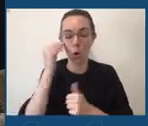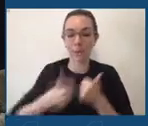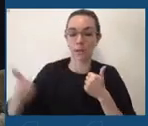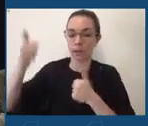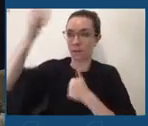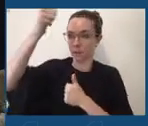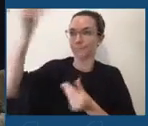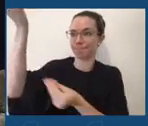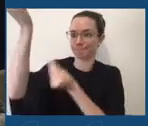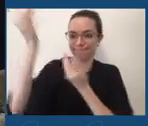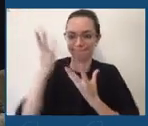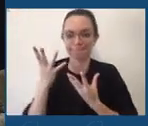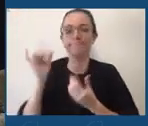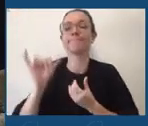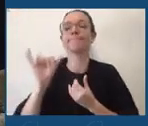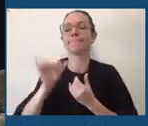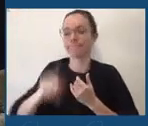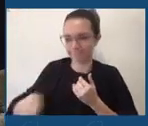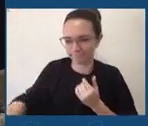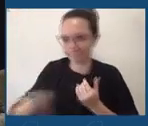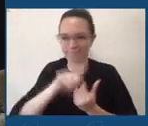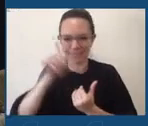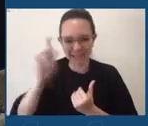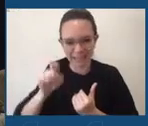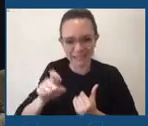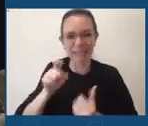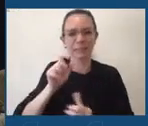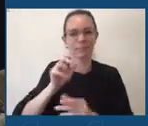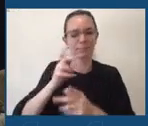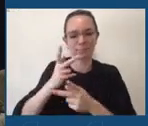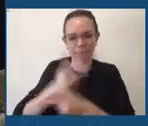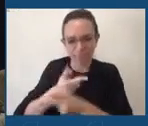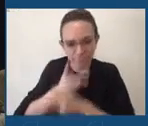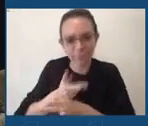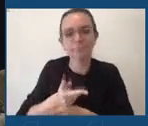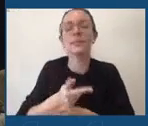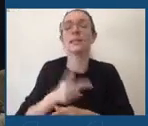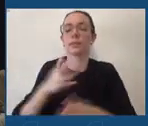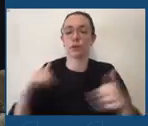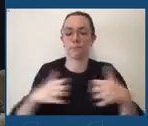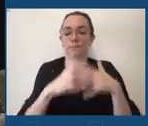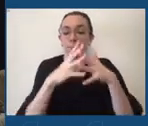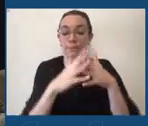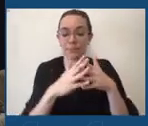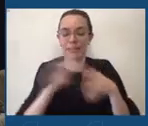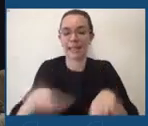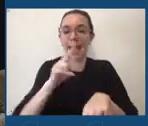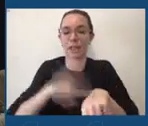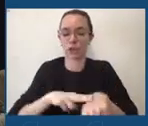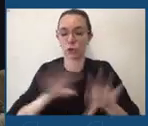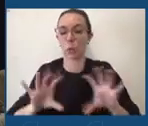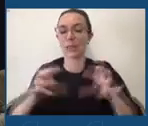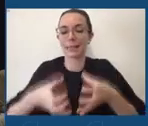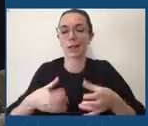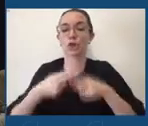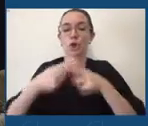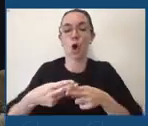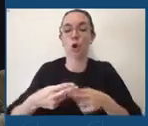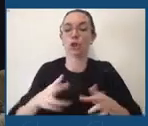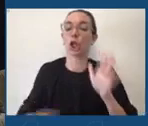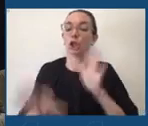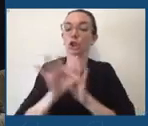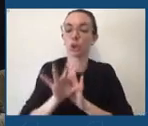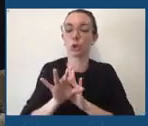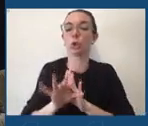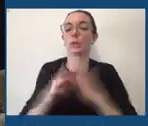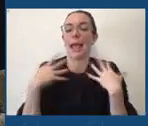calls in the Valley and responded by putting together a national organization called Choose Healthy Life. She